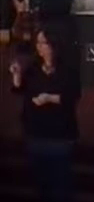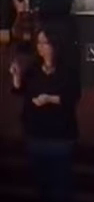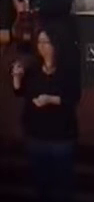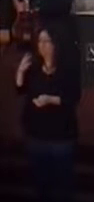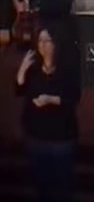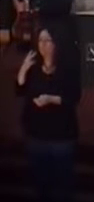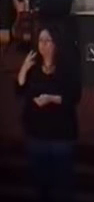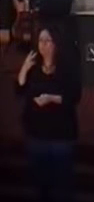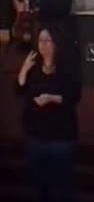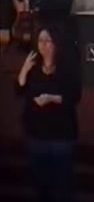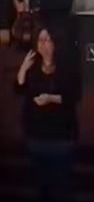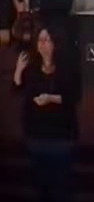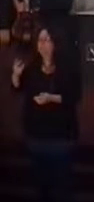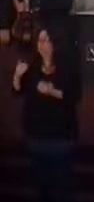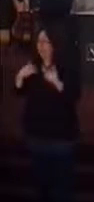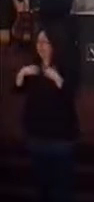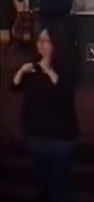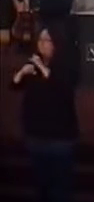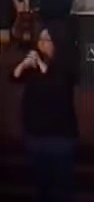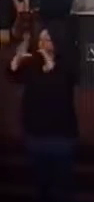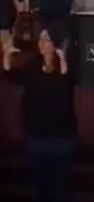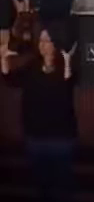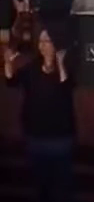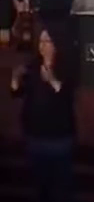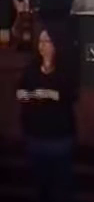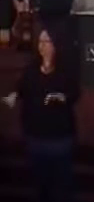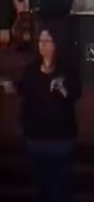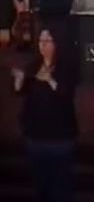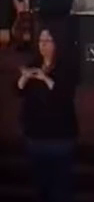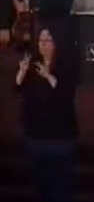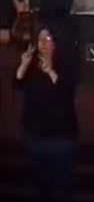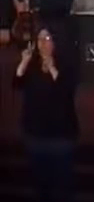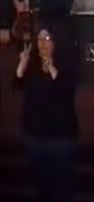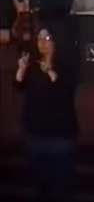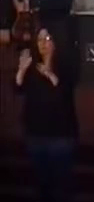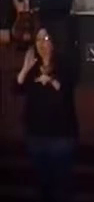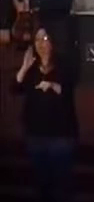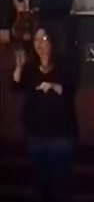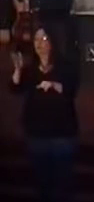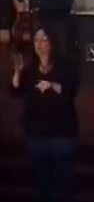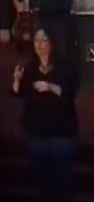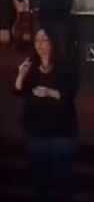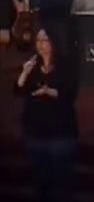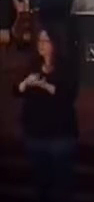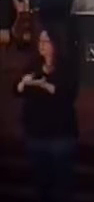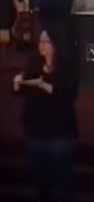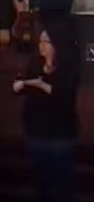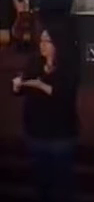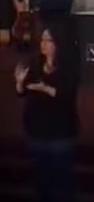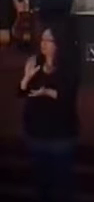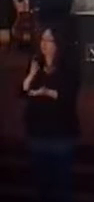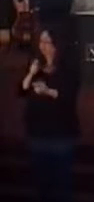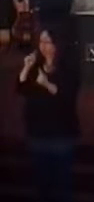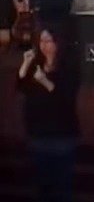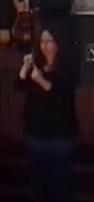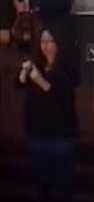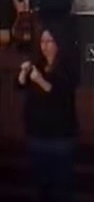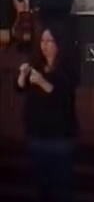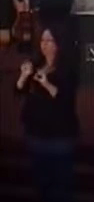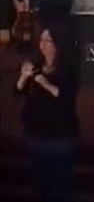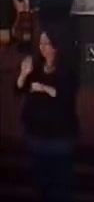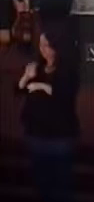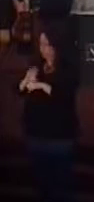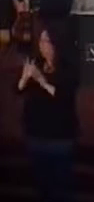to cast a vision, how it's important to look towards the future, to discuss where we are going to go as a church